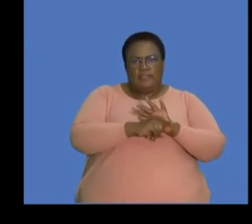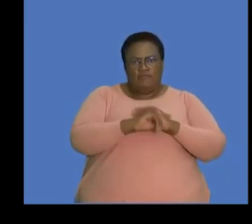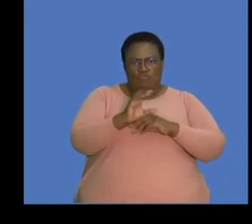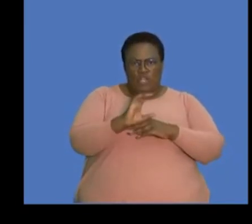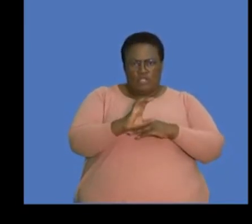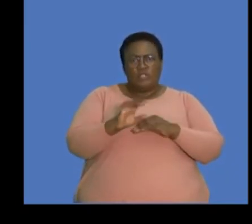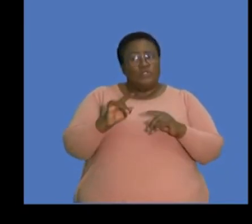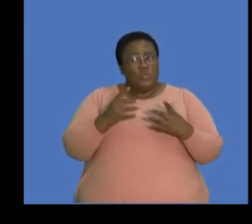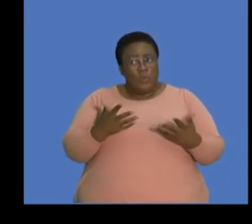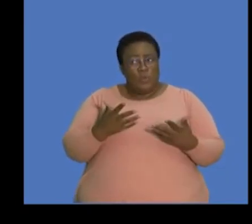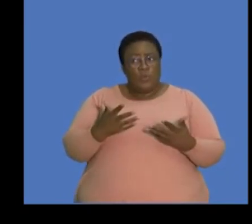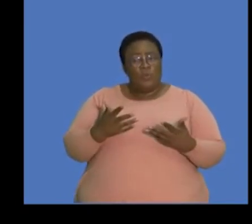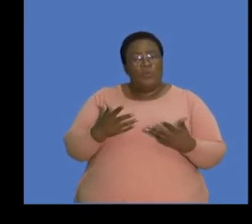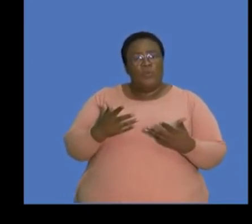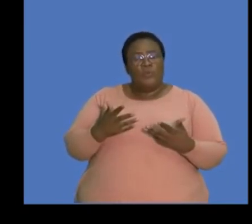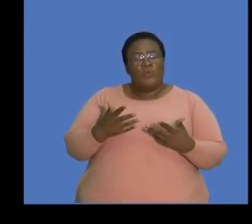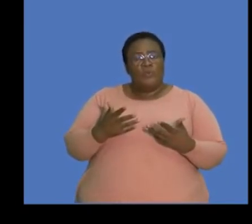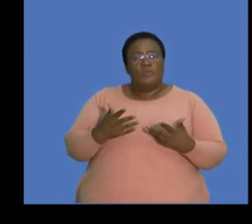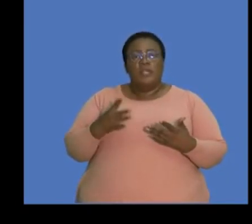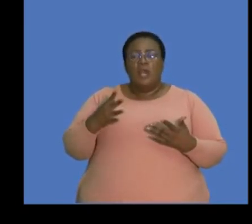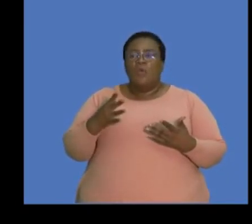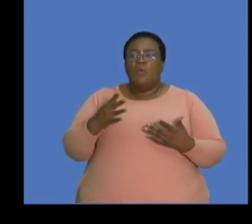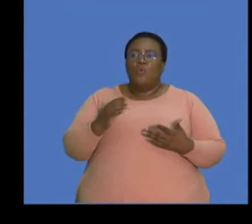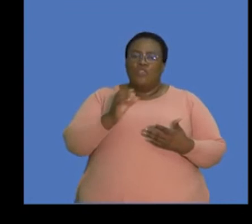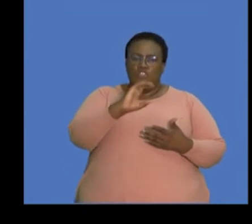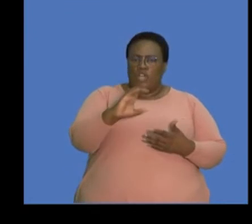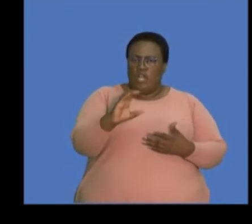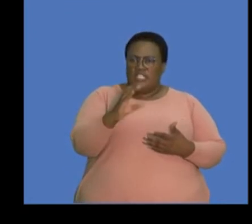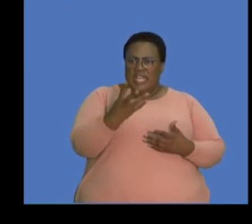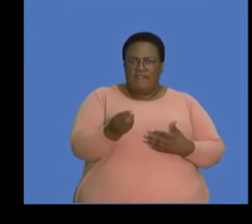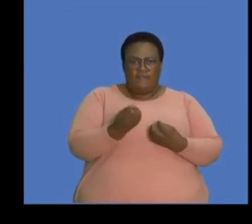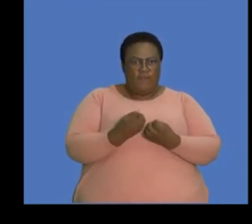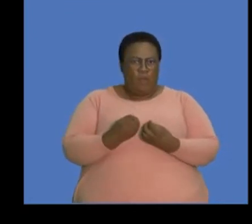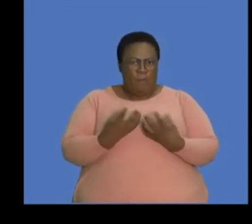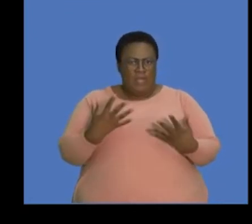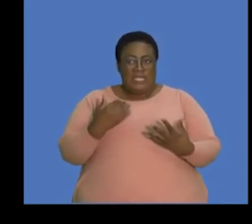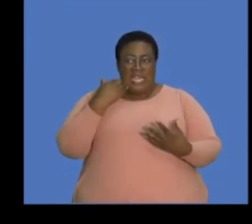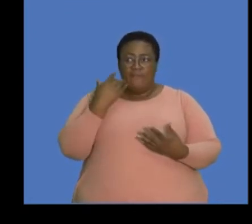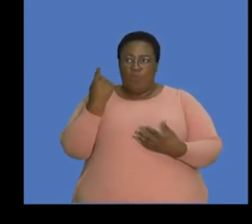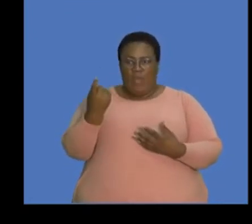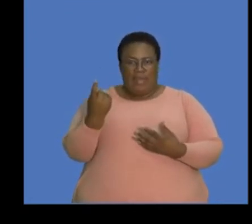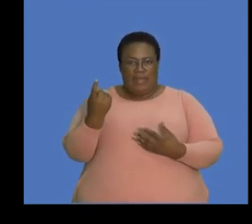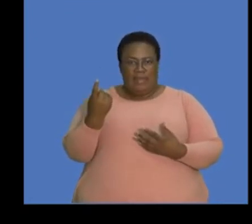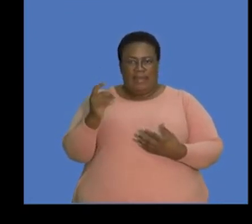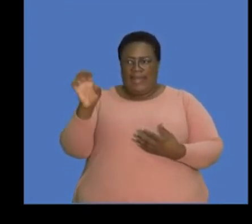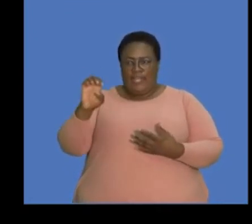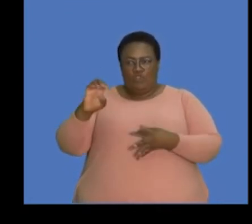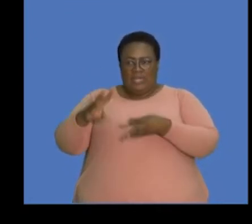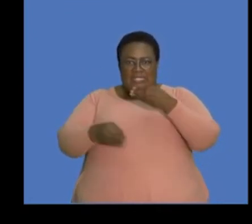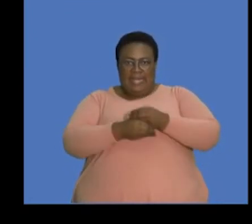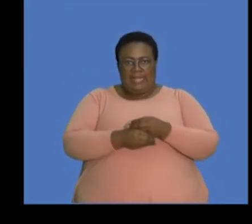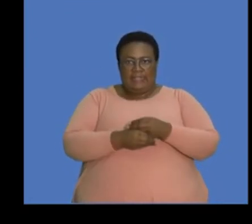negative charge. So what is the magnitude of the charge if one electron is added to an insulator? Now,